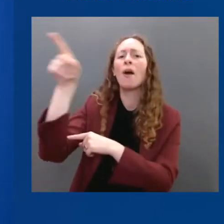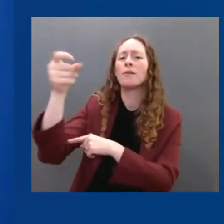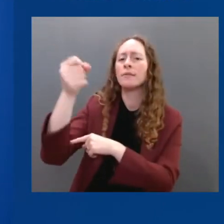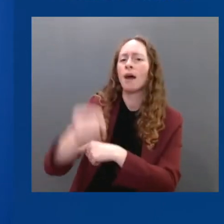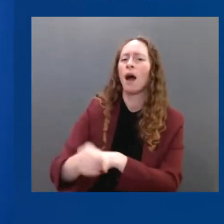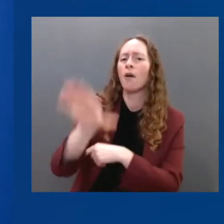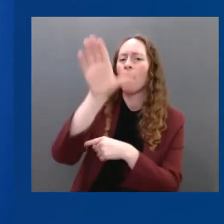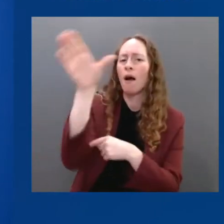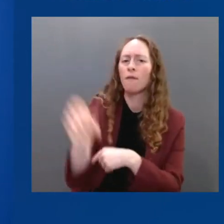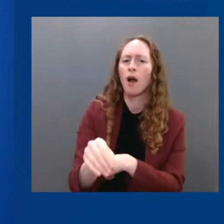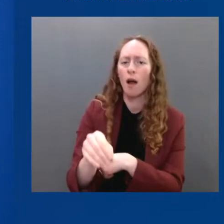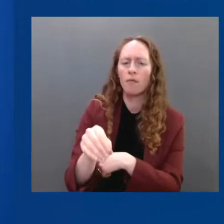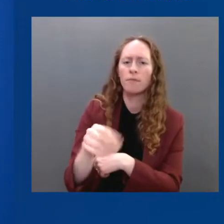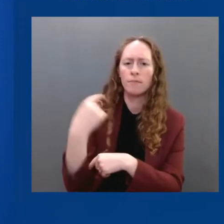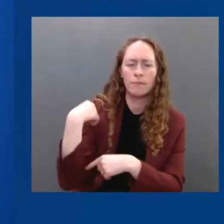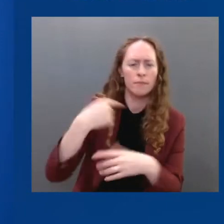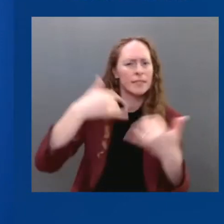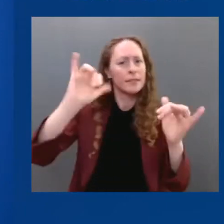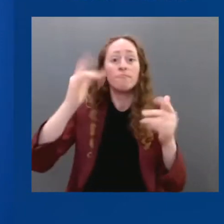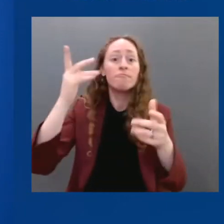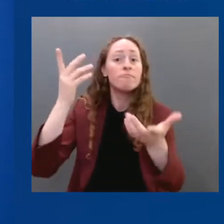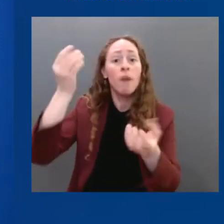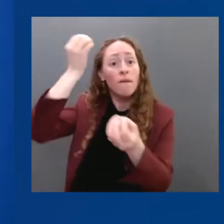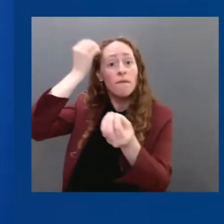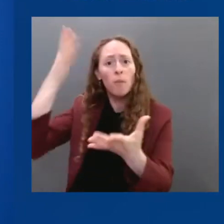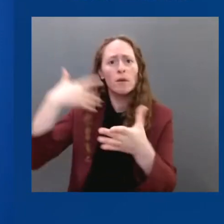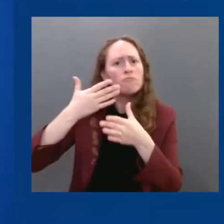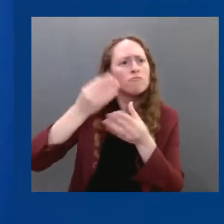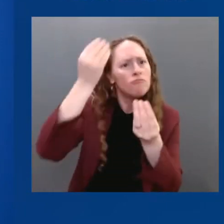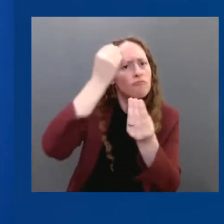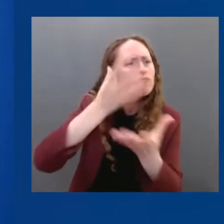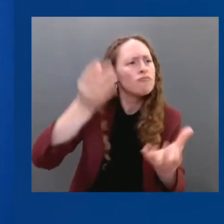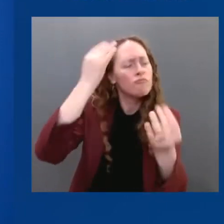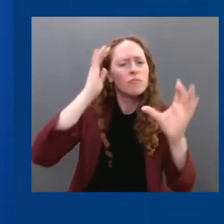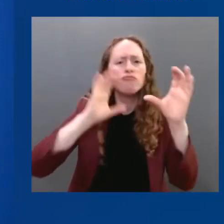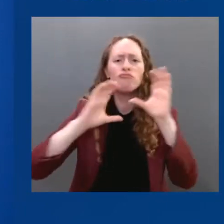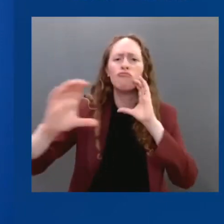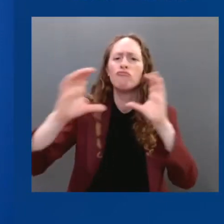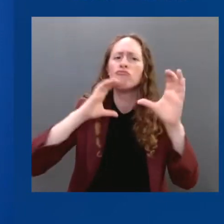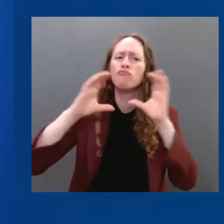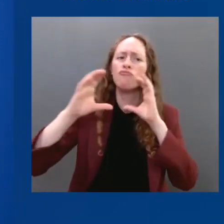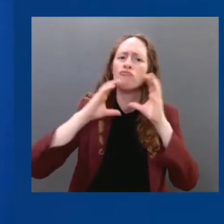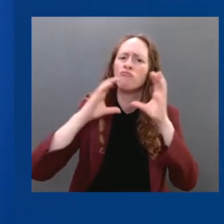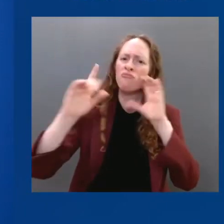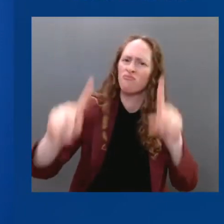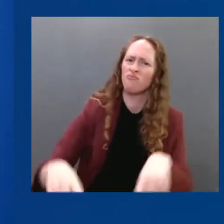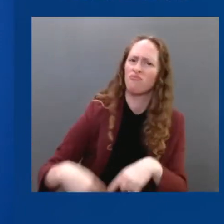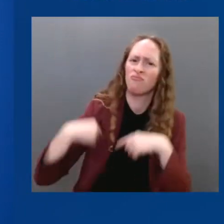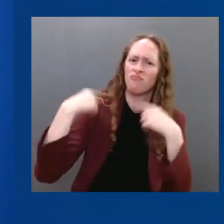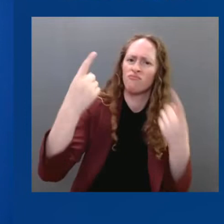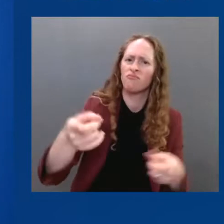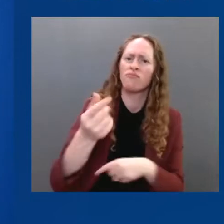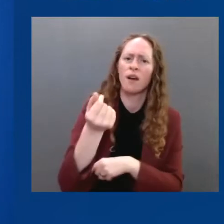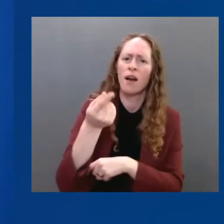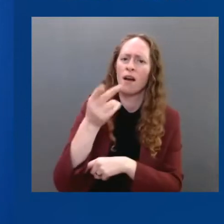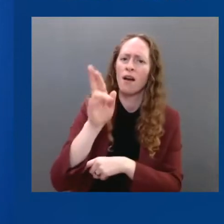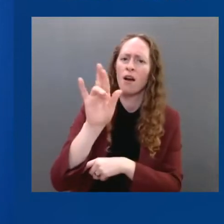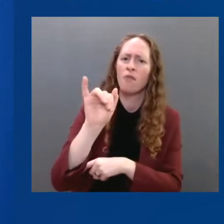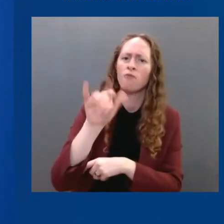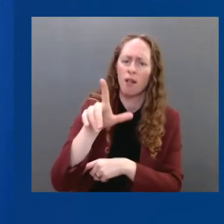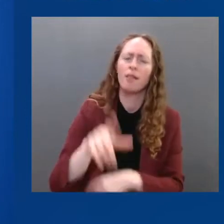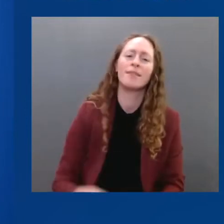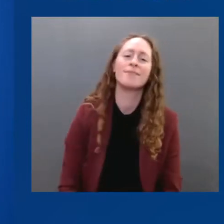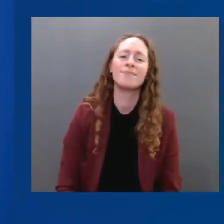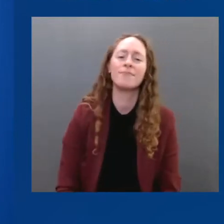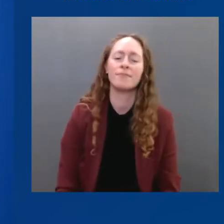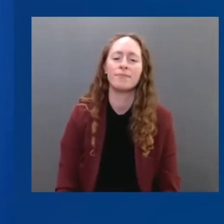their detection in April. On this slide, CDC's weekly nowcast estimate indicates